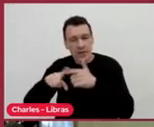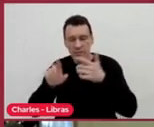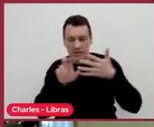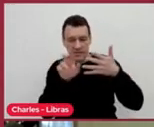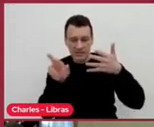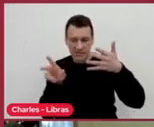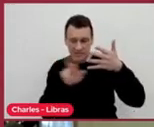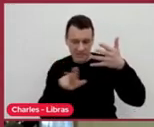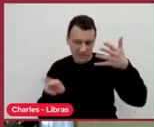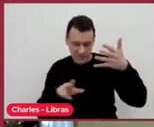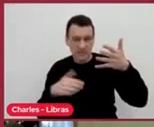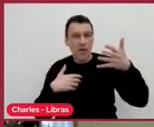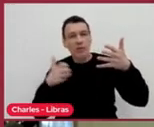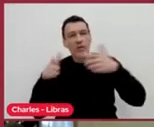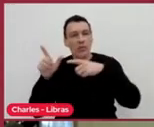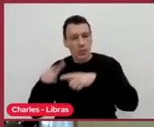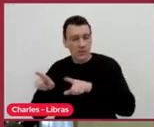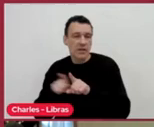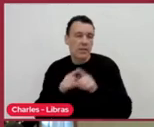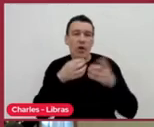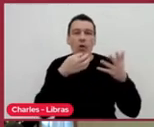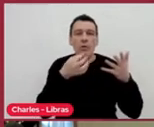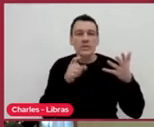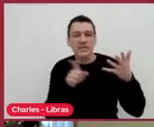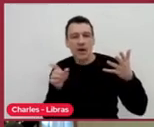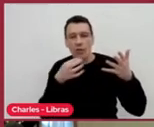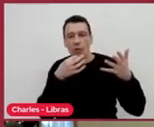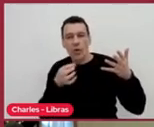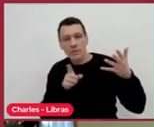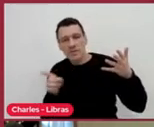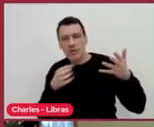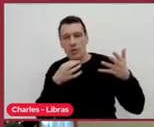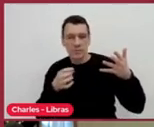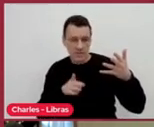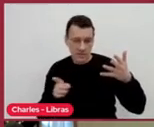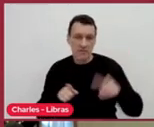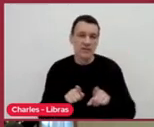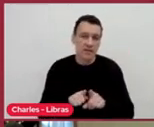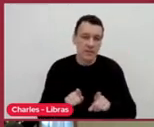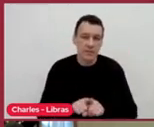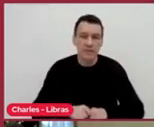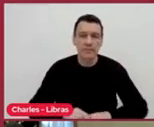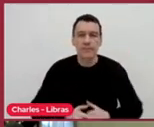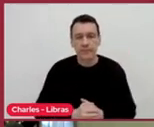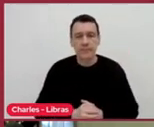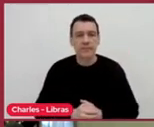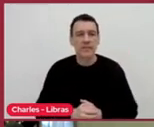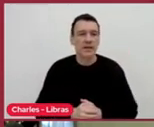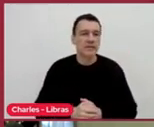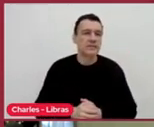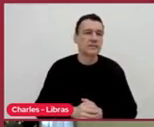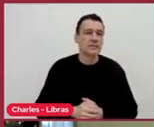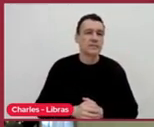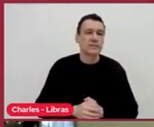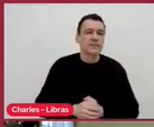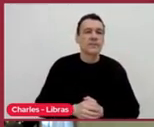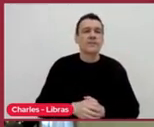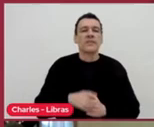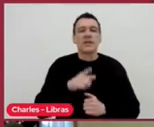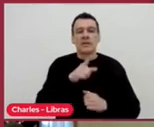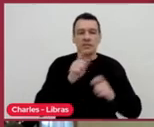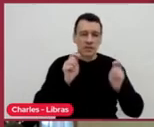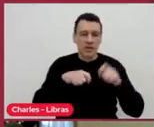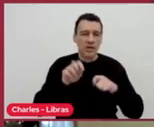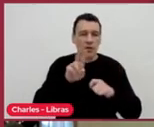and like HTML over data, you can join both together with Fulcro. So we'll make a query in Python, and